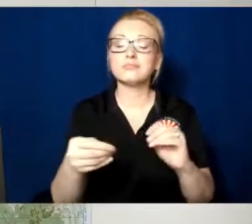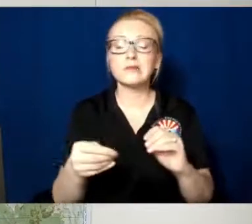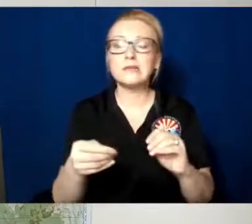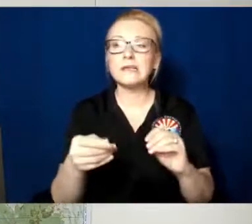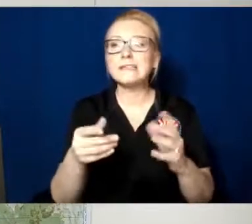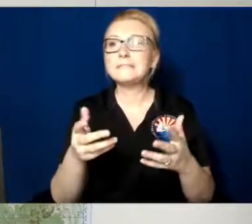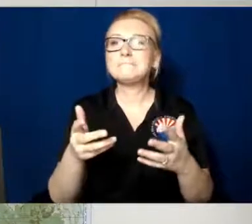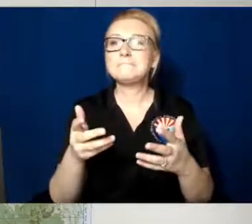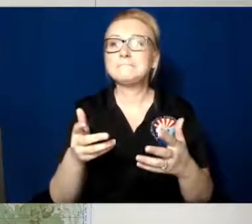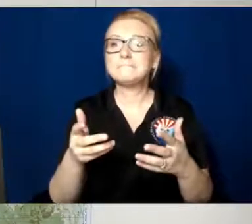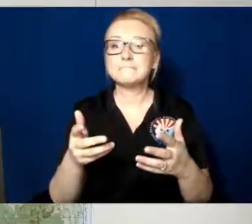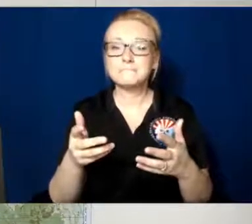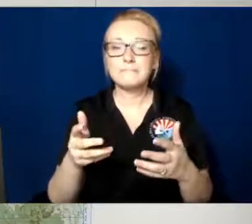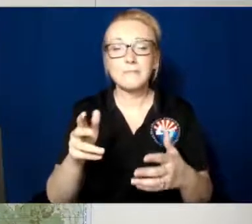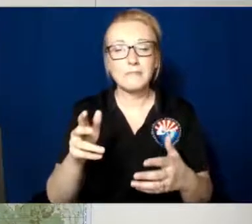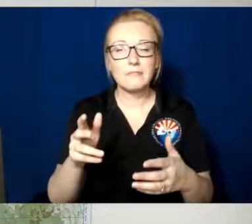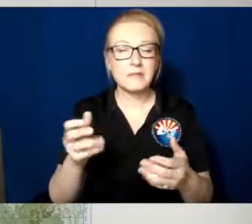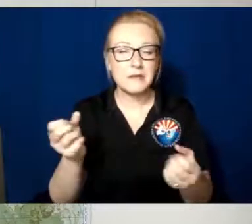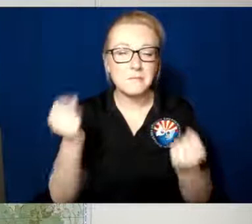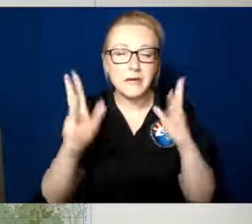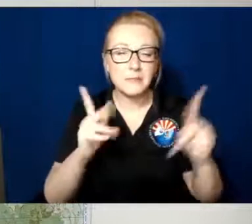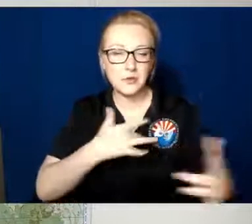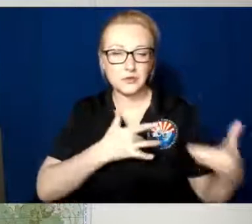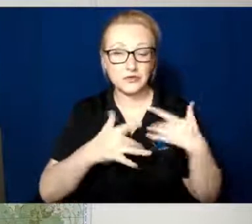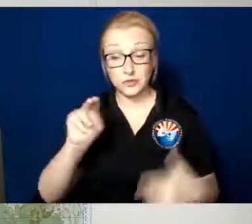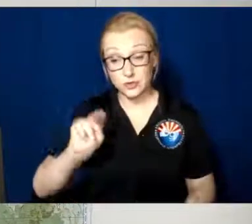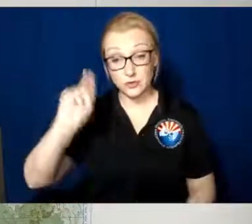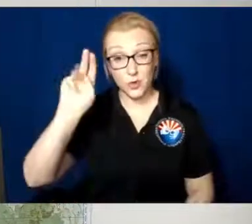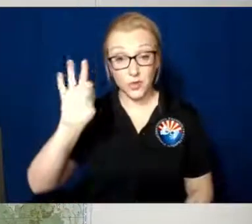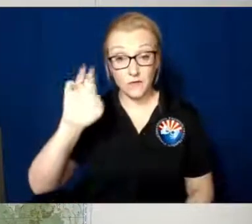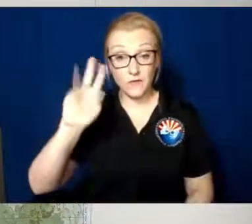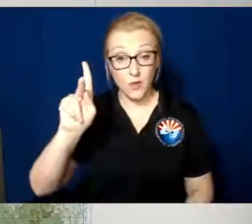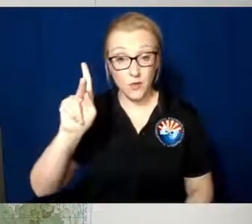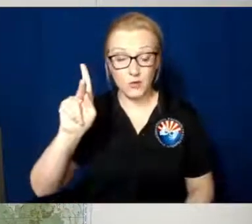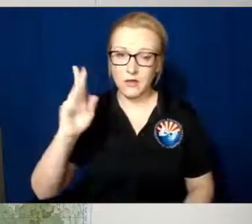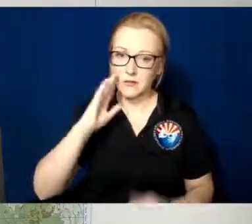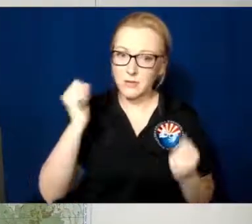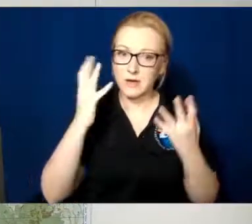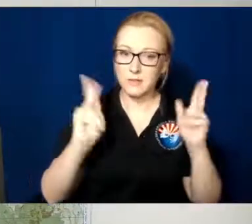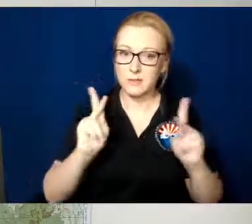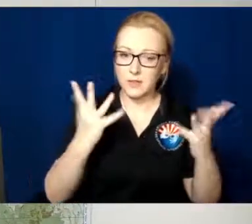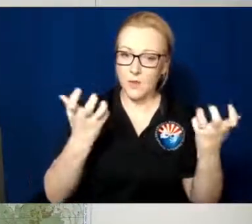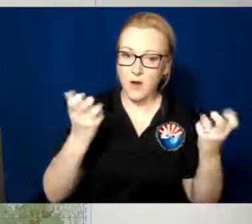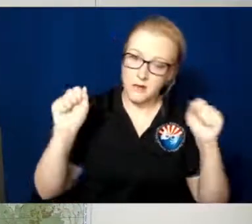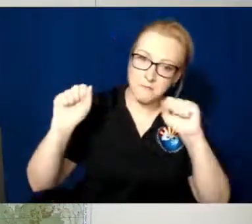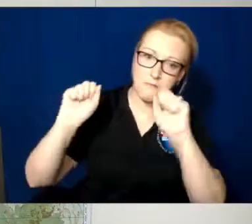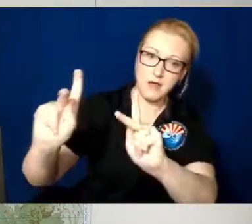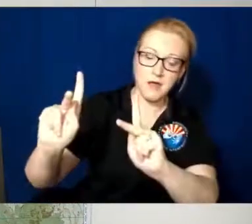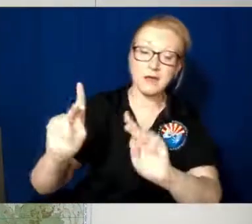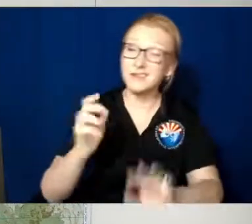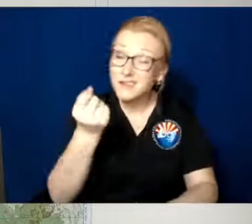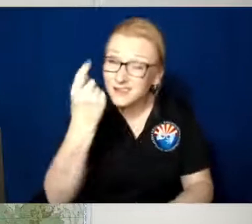concerns. North Fork, I know there's a lot of people that want to get into North Fork. That area is still